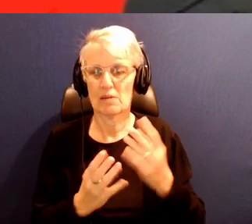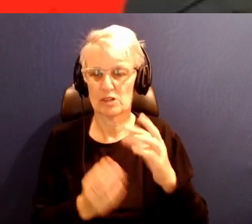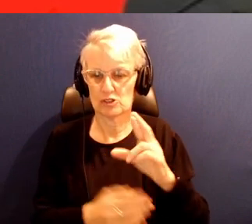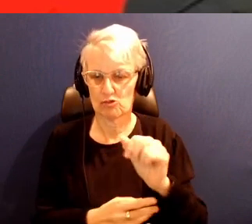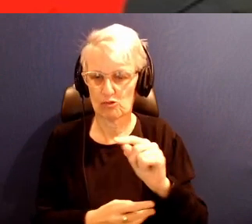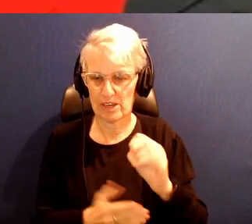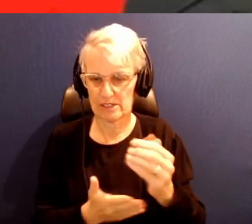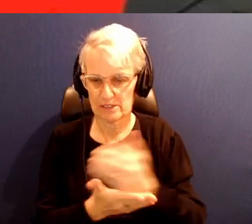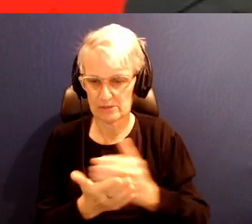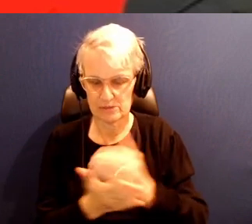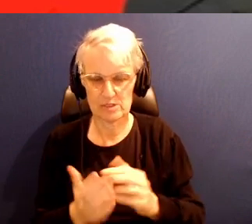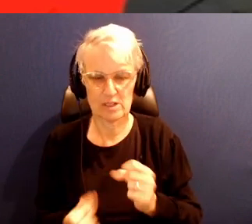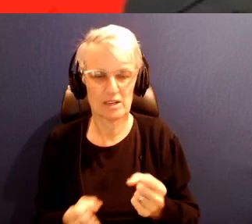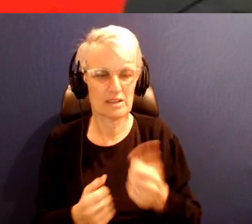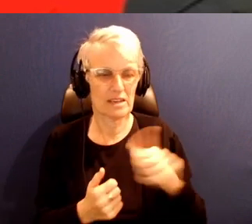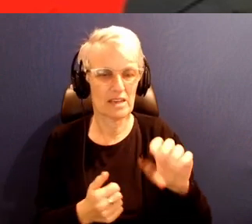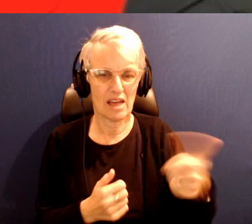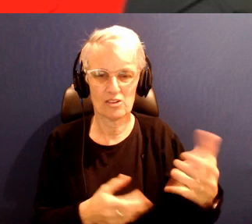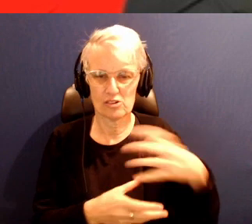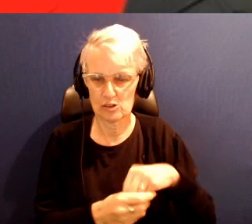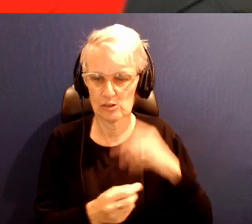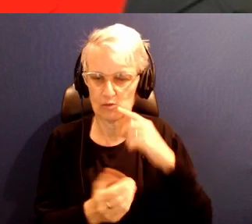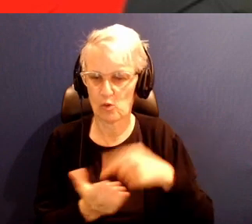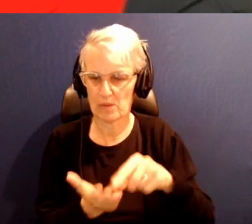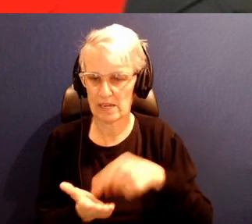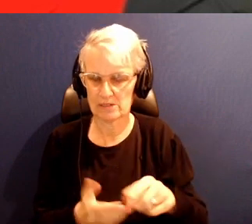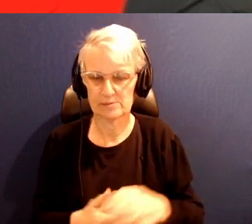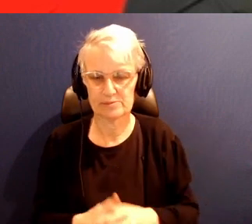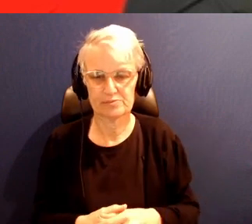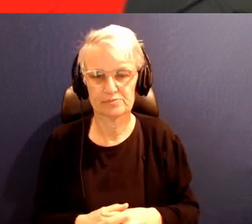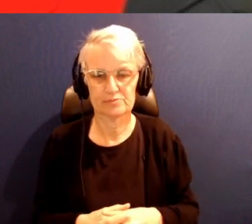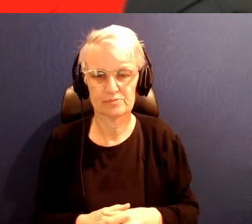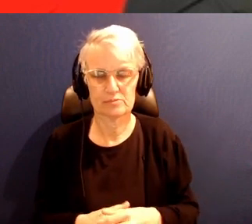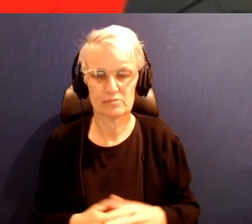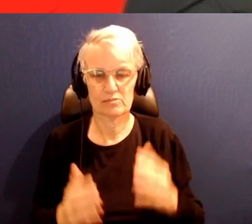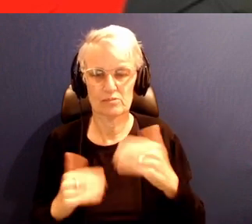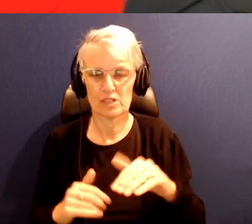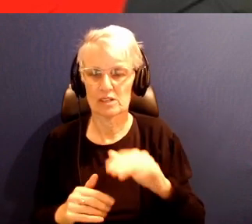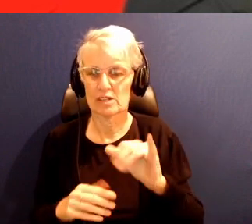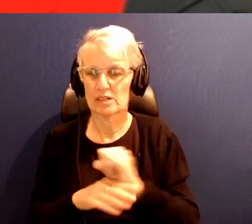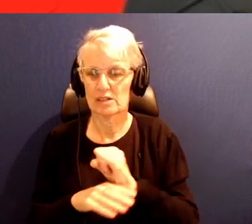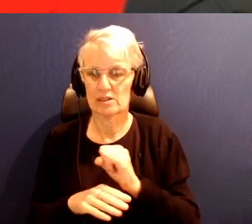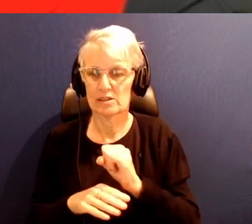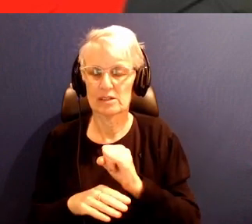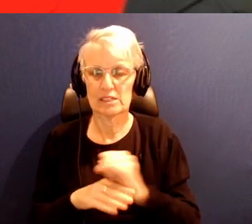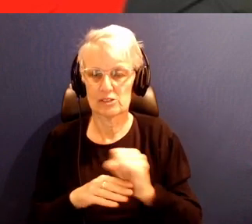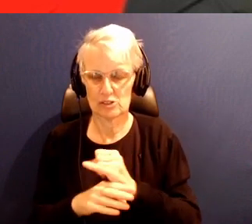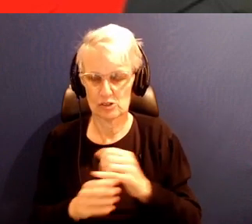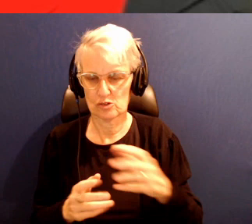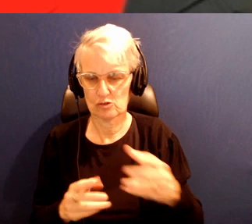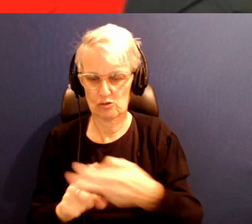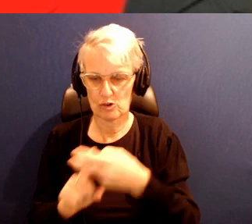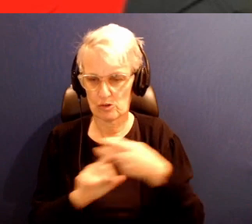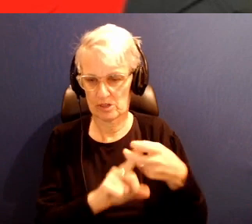other benefits factored into the remuneration costs. On intern recruitment, certain